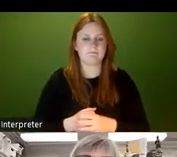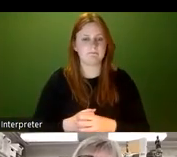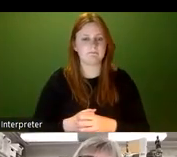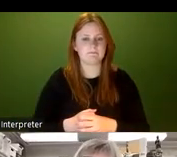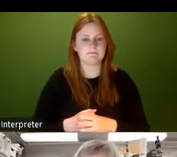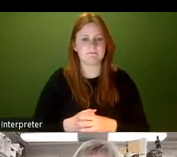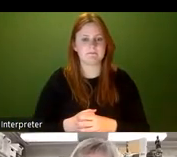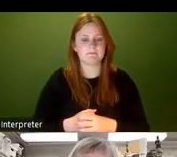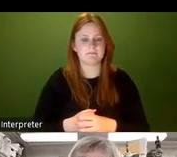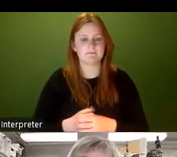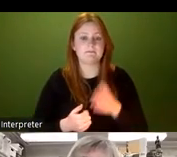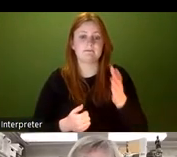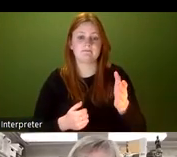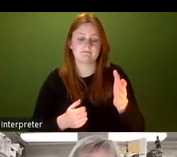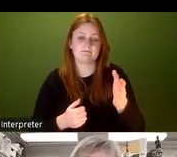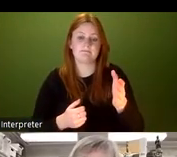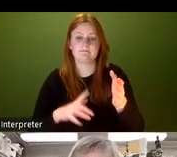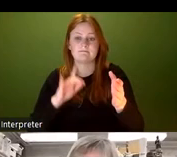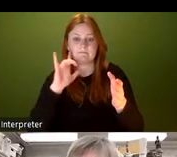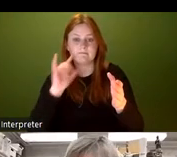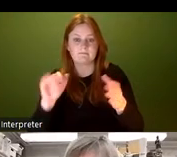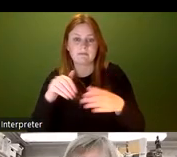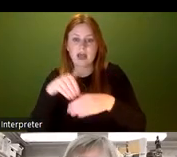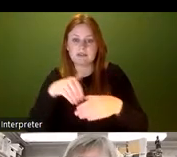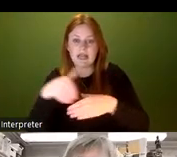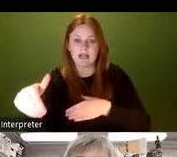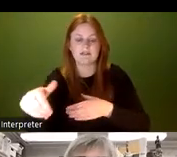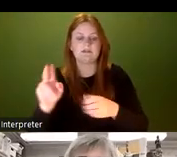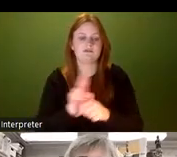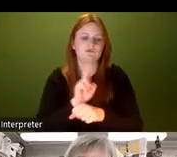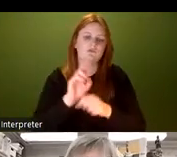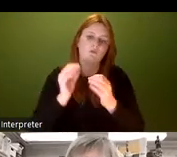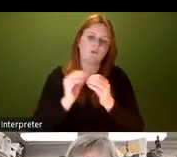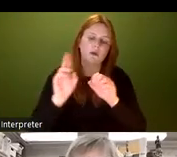And this is the exterior. I embedded a lot of sort of natural